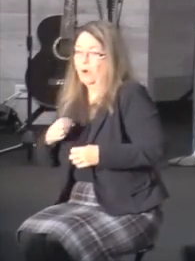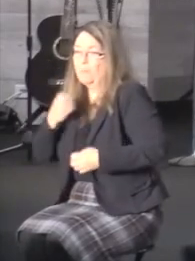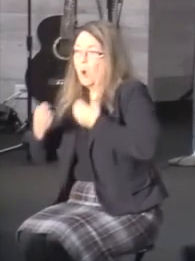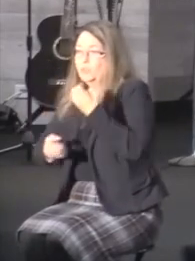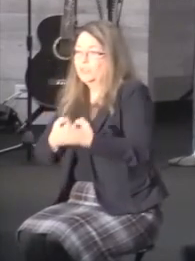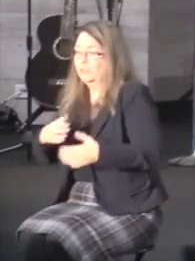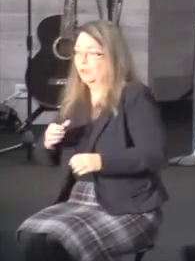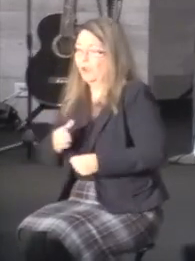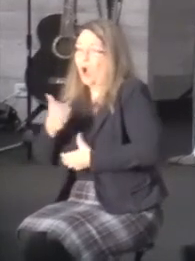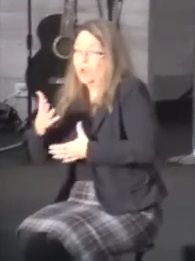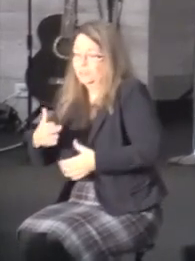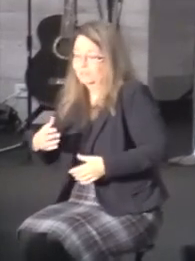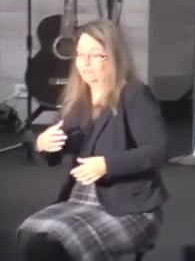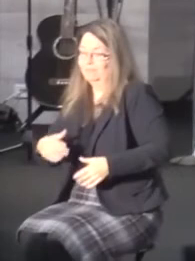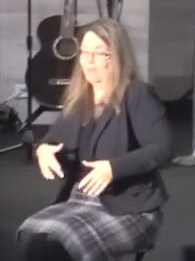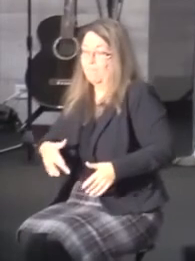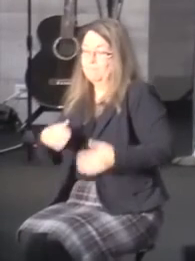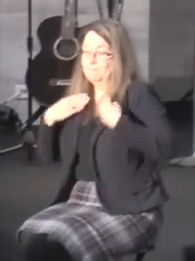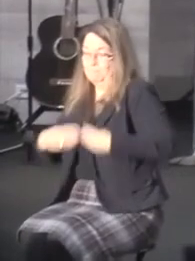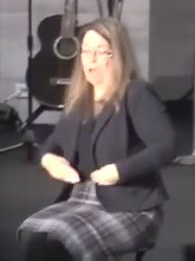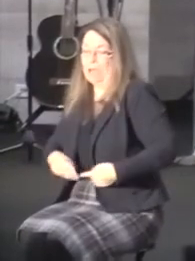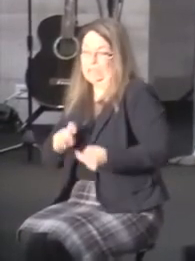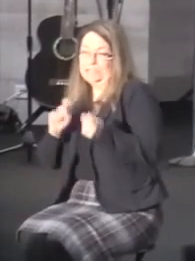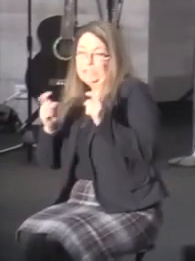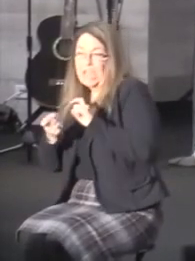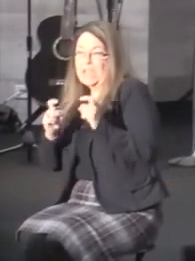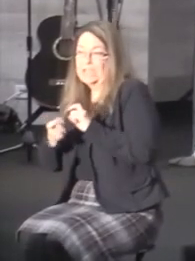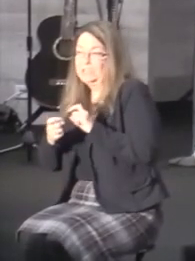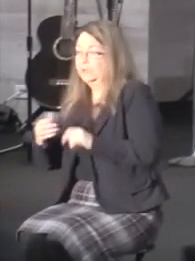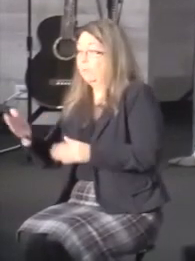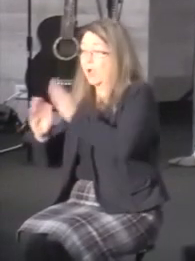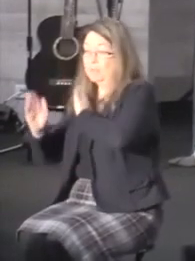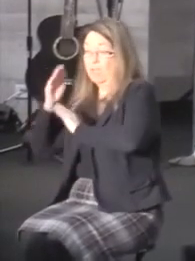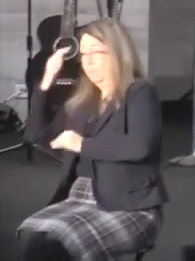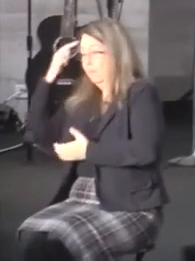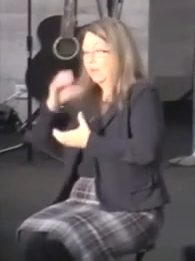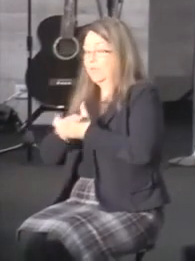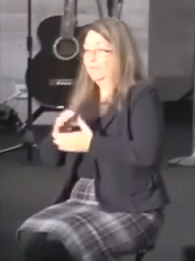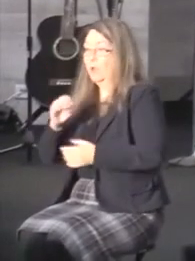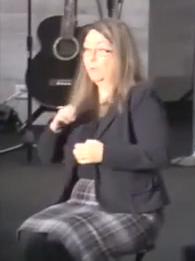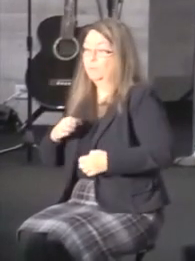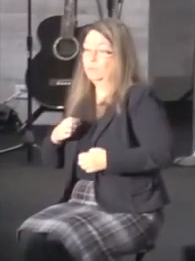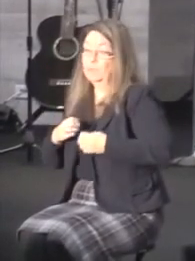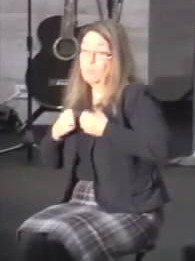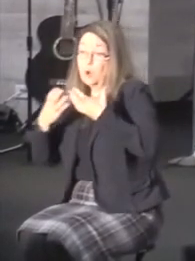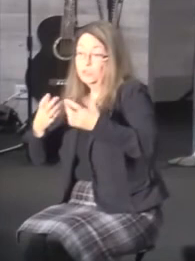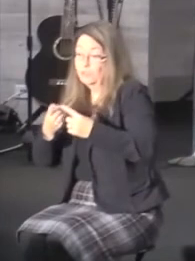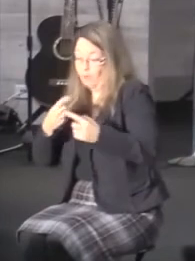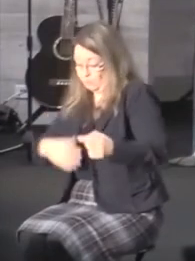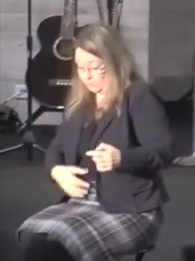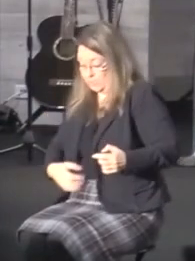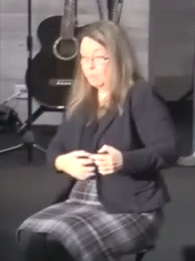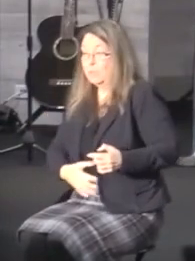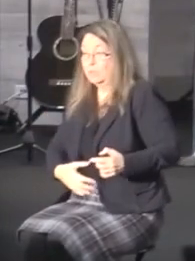mall and my emotions take over and I start to feel weak, they believe the center of their emotions was right here. And Paul says, look, with everything that Christ